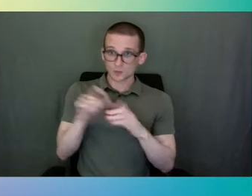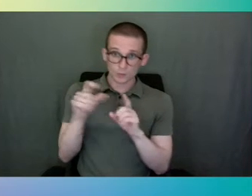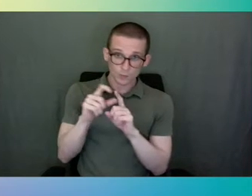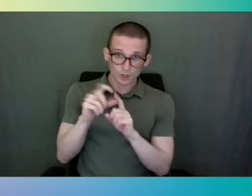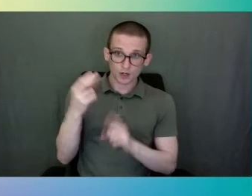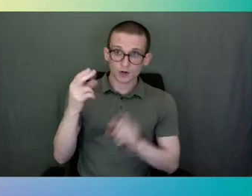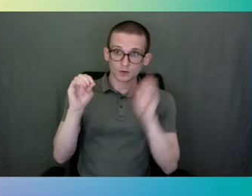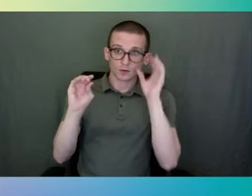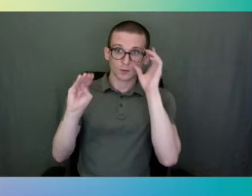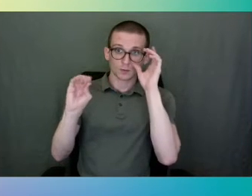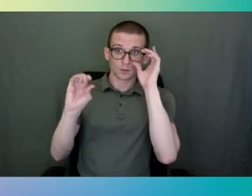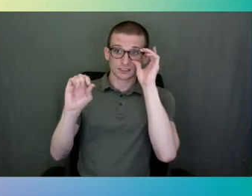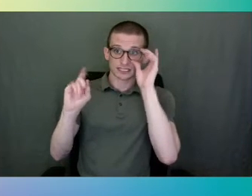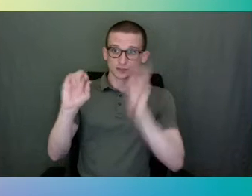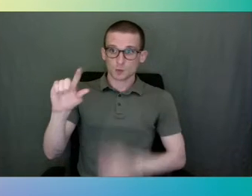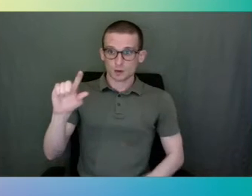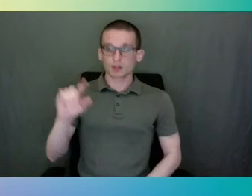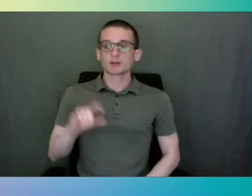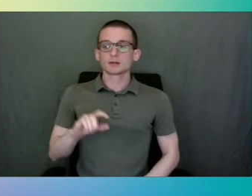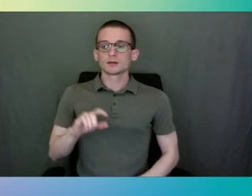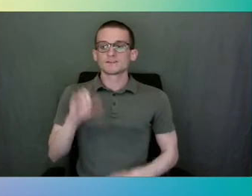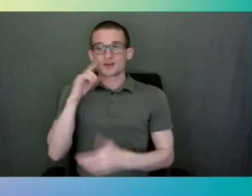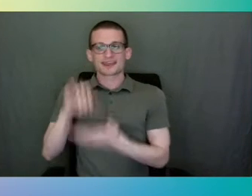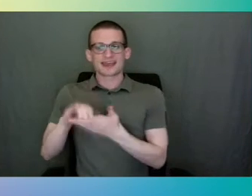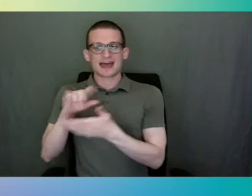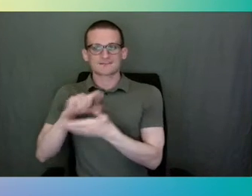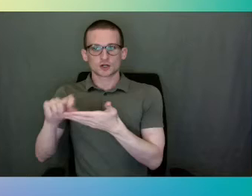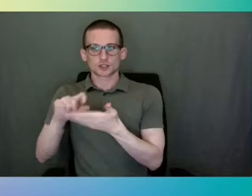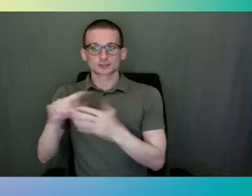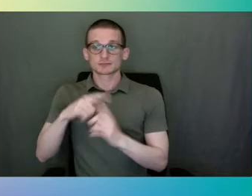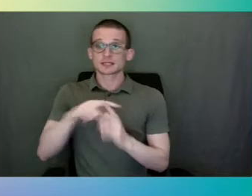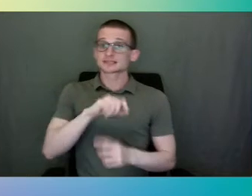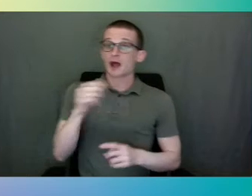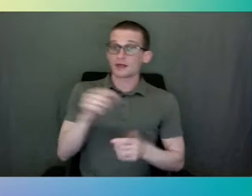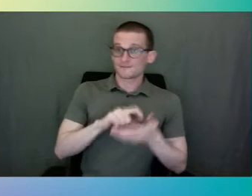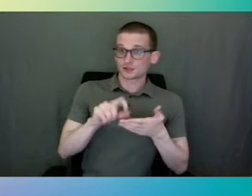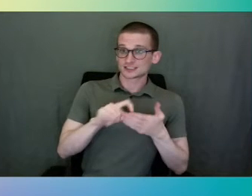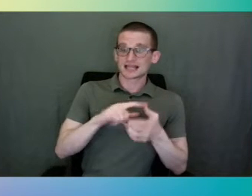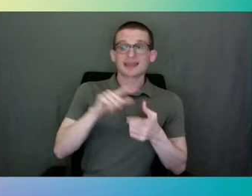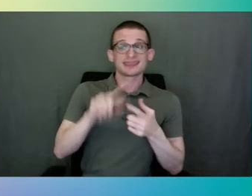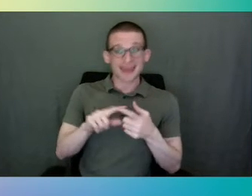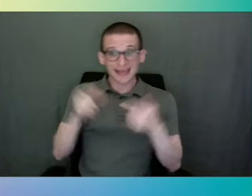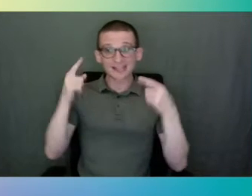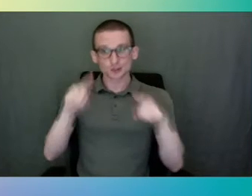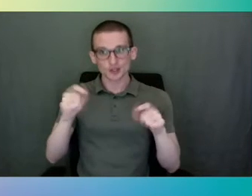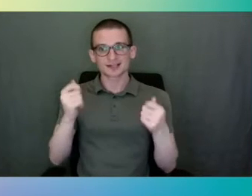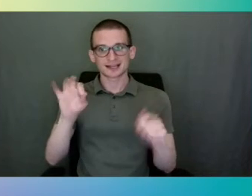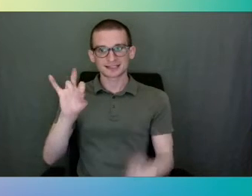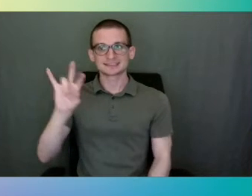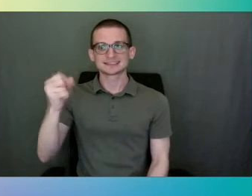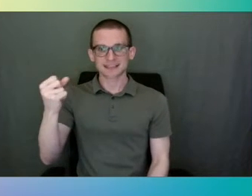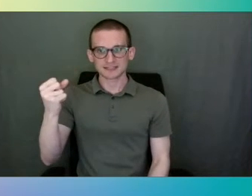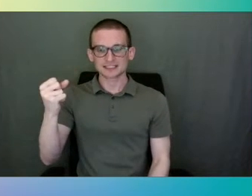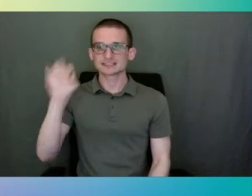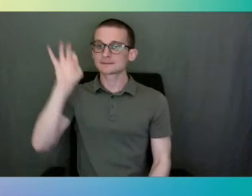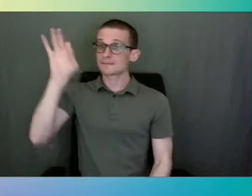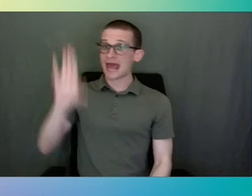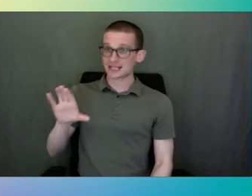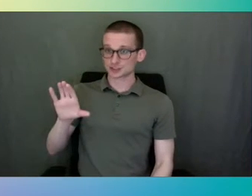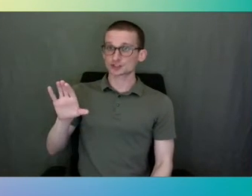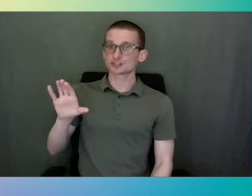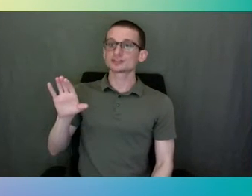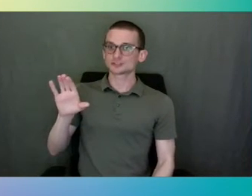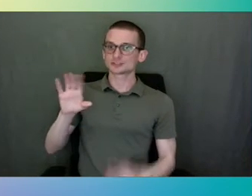in the 1970s, we start to see from the pulpits where pastors are using these verses as a